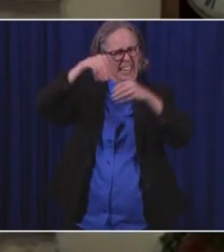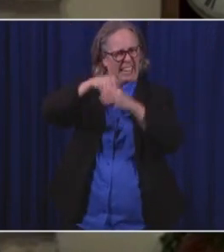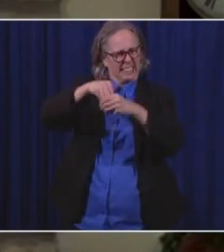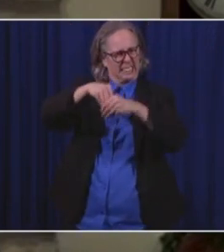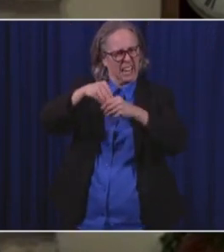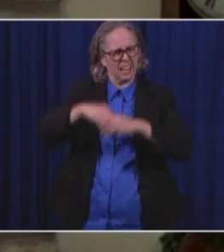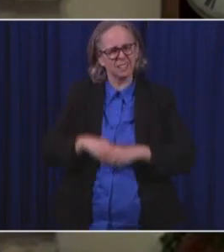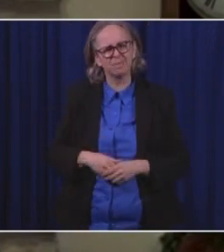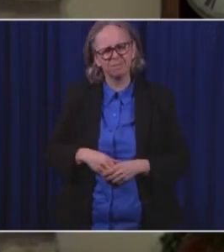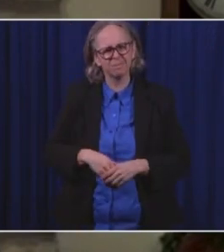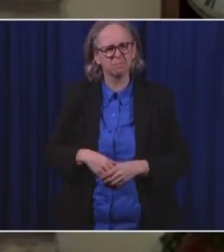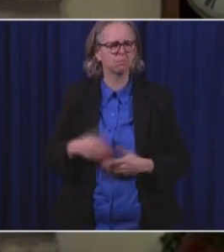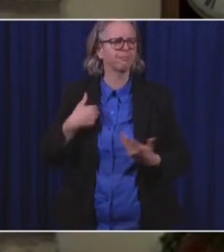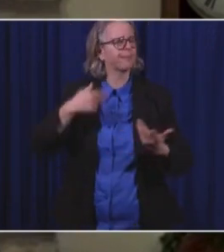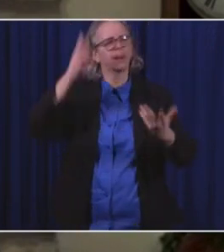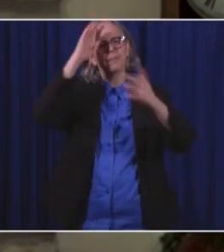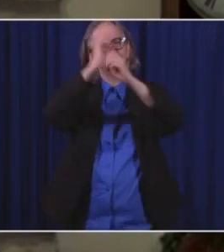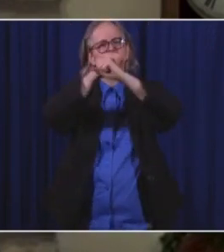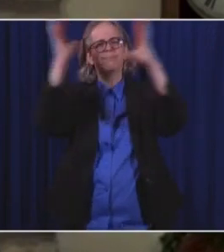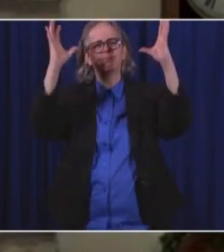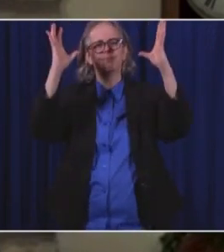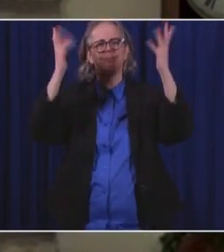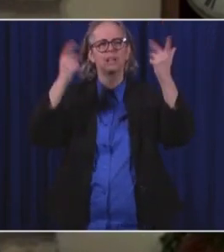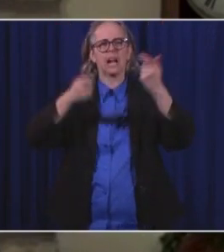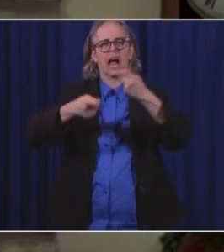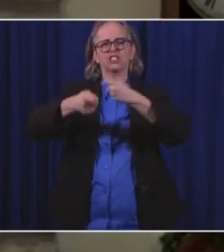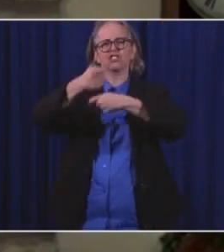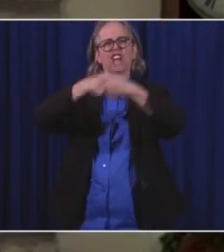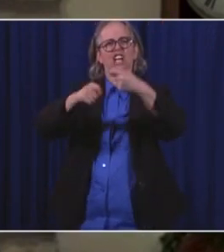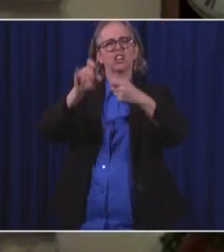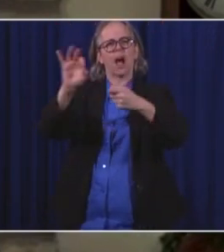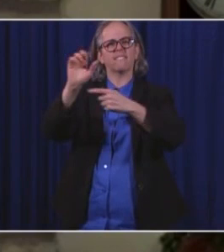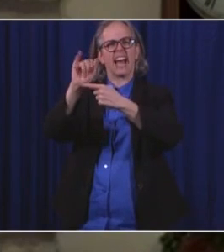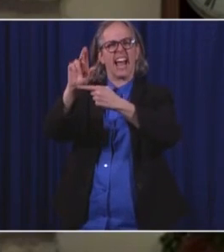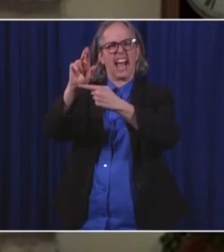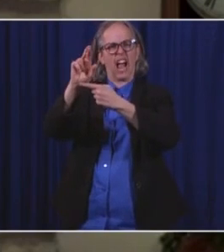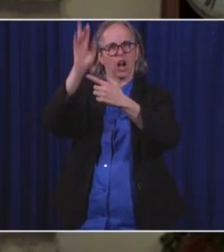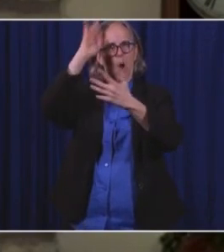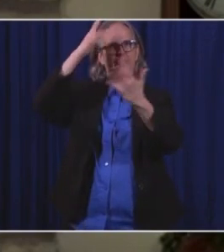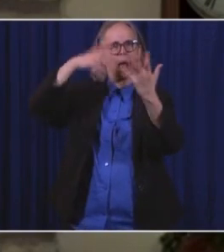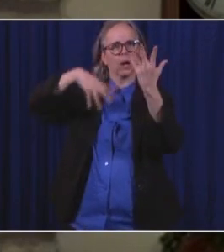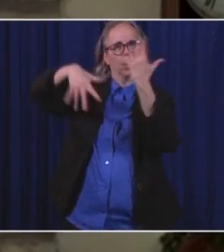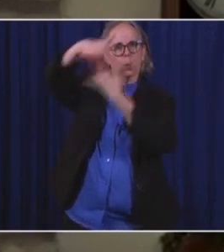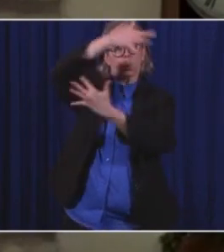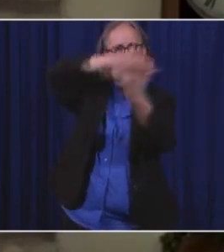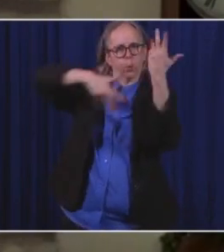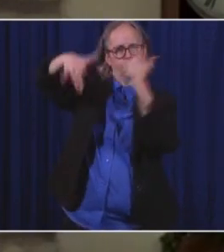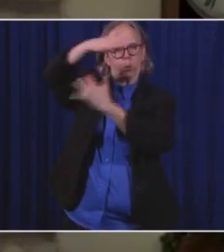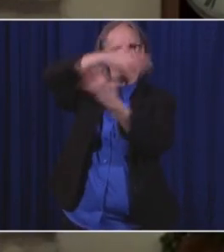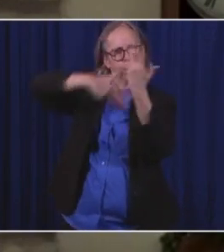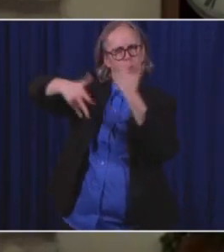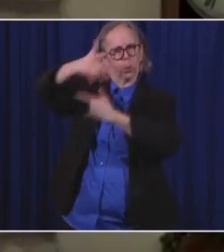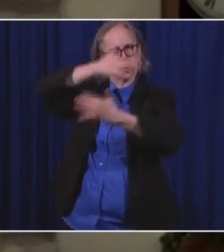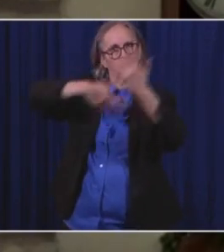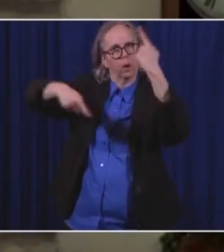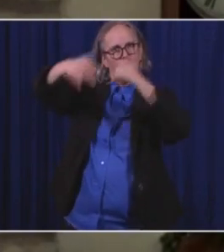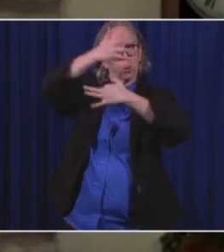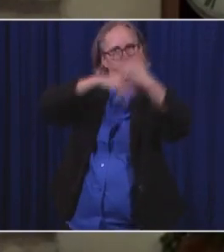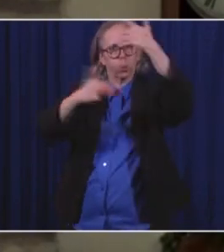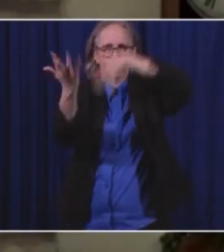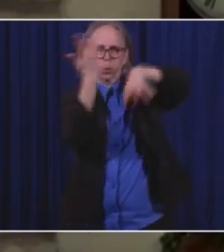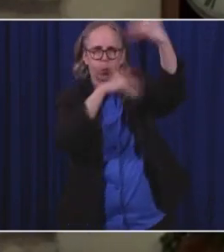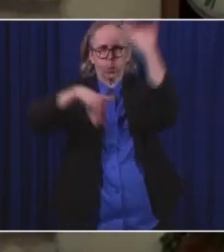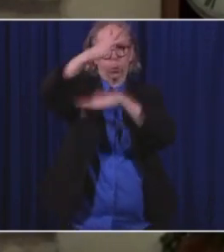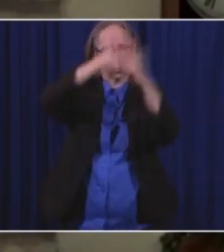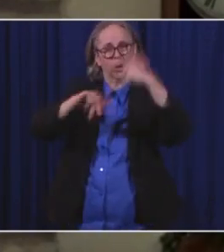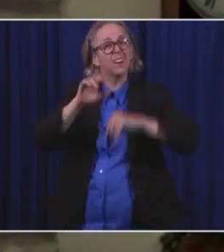air. We've learned that this is important inside, that there,